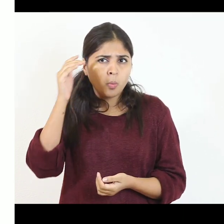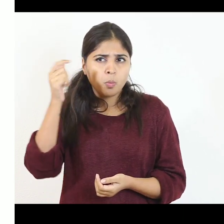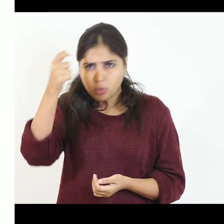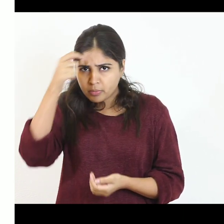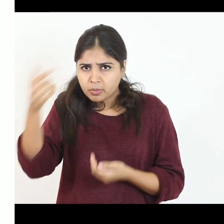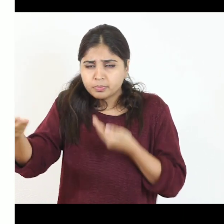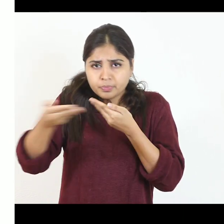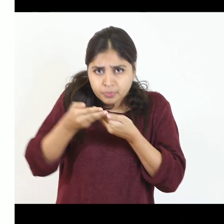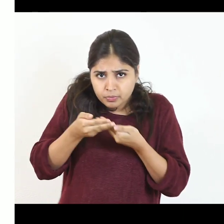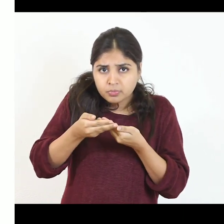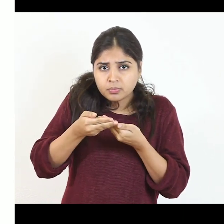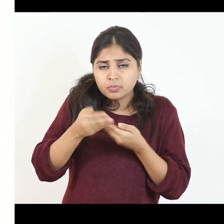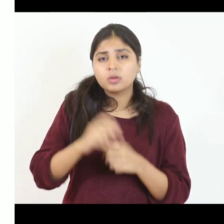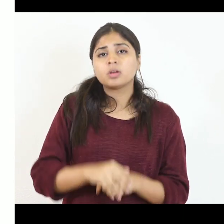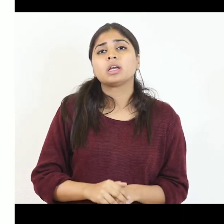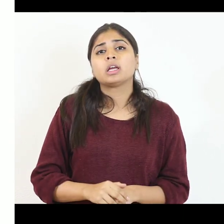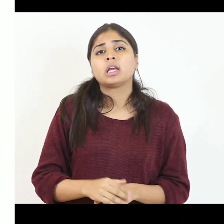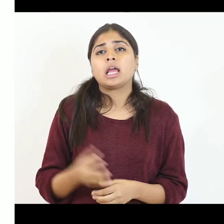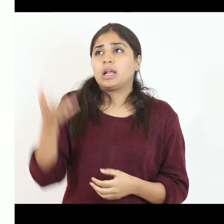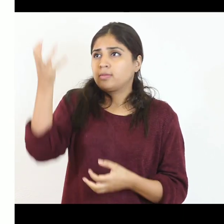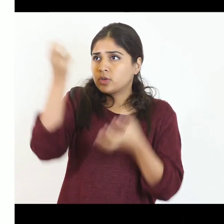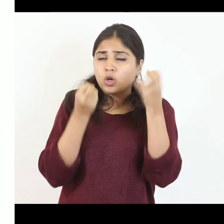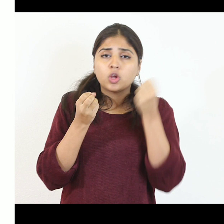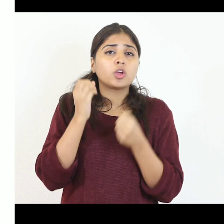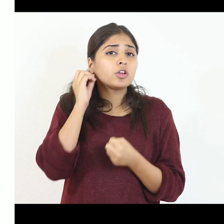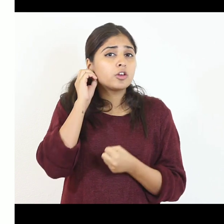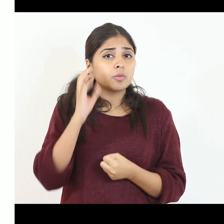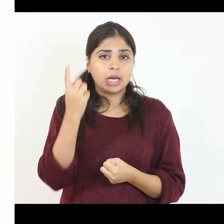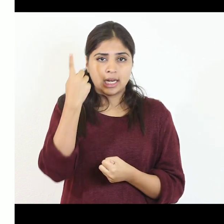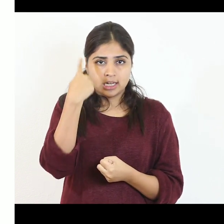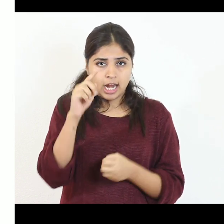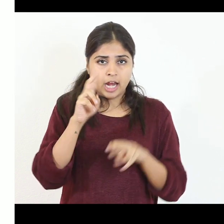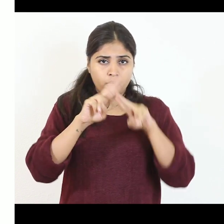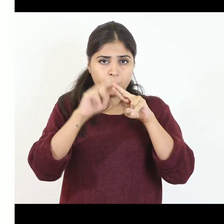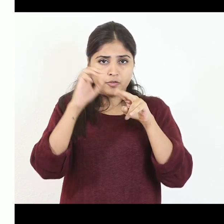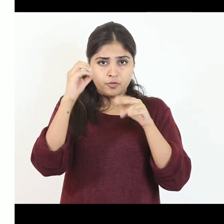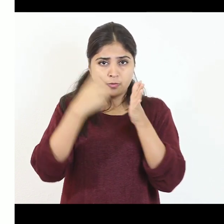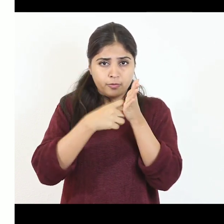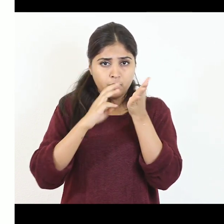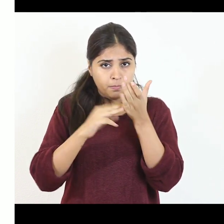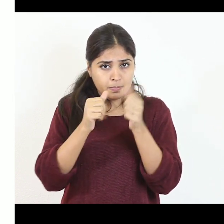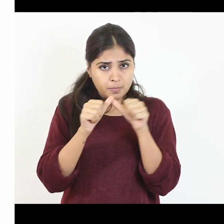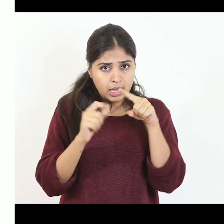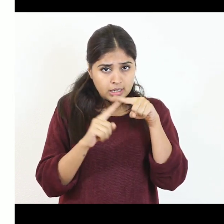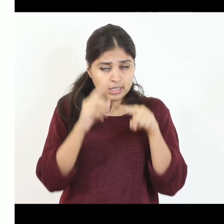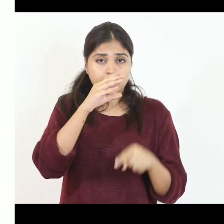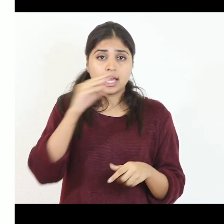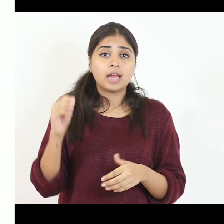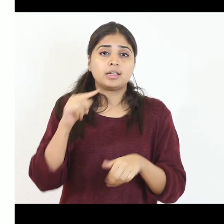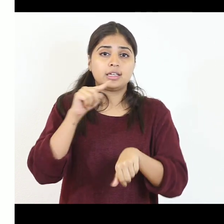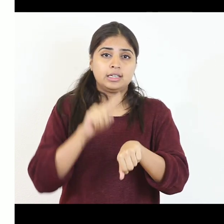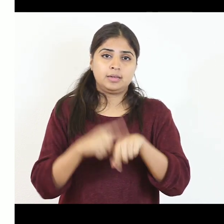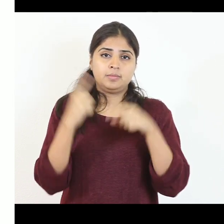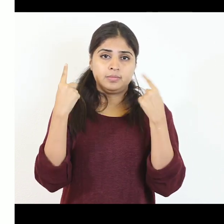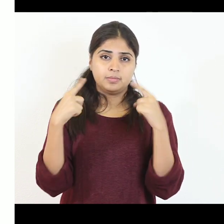retrieve information in the right format at the right time, manage workflow,